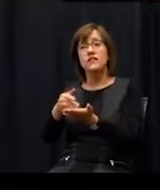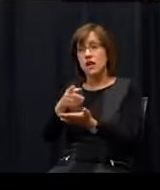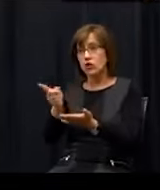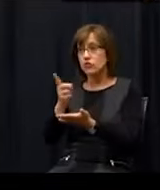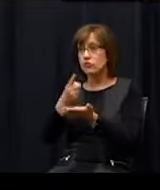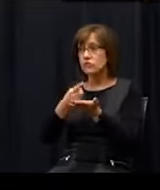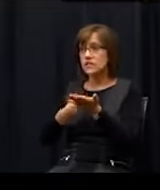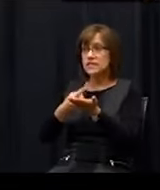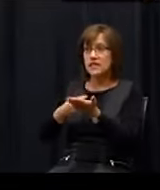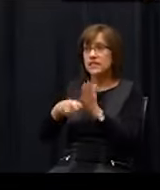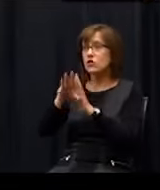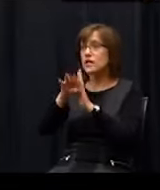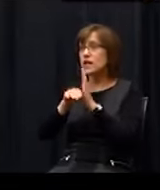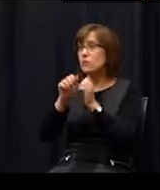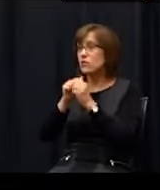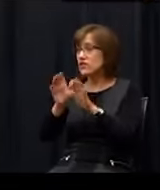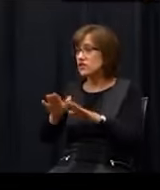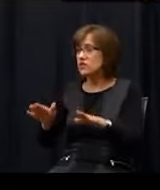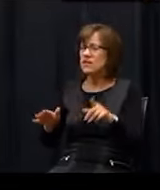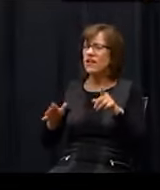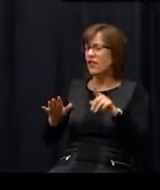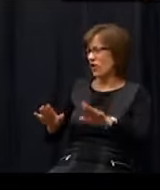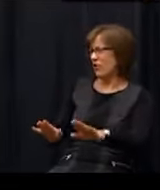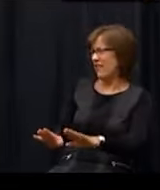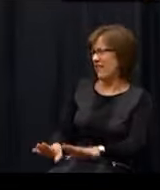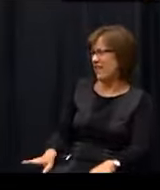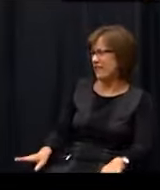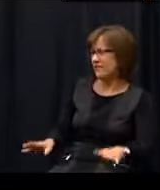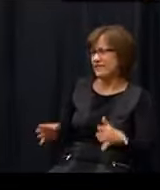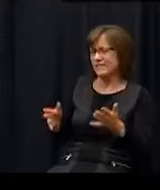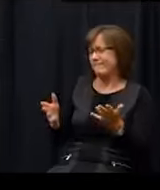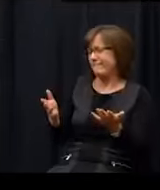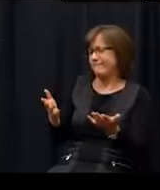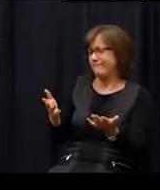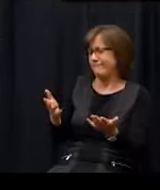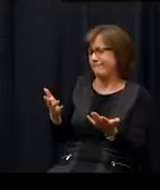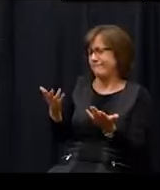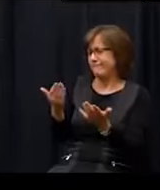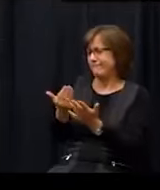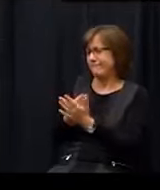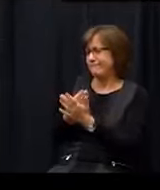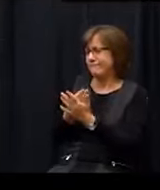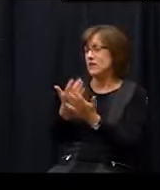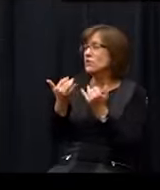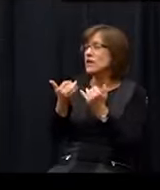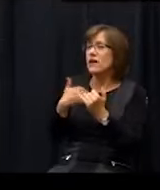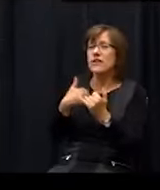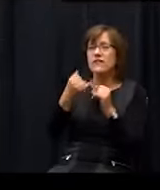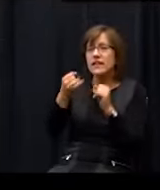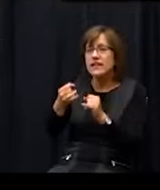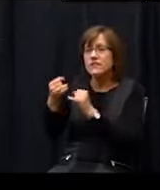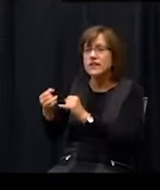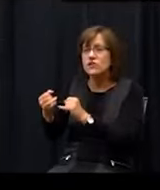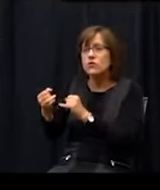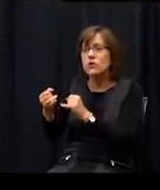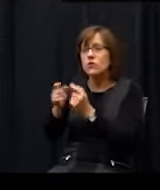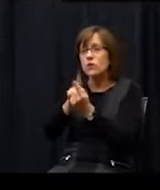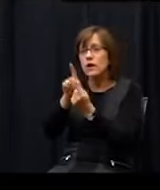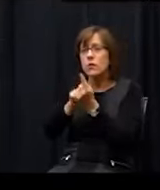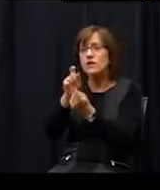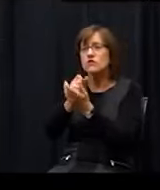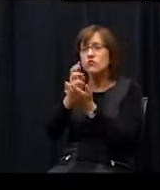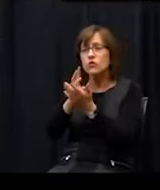the children? They're little, so it's new. Right now, they each have individual social work time